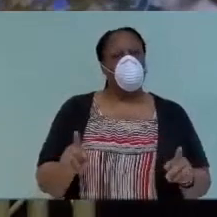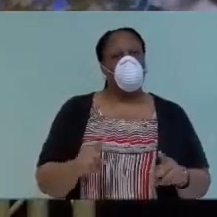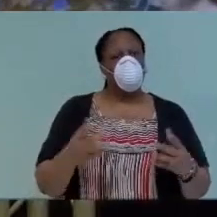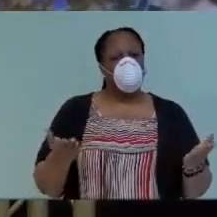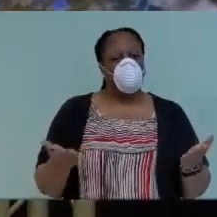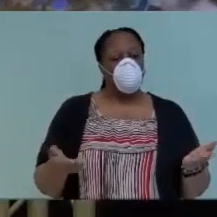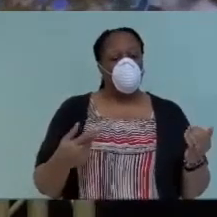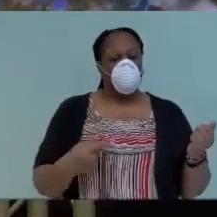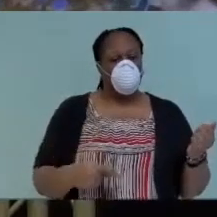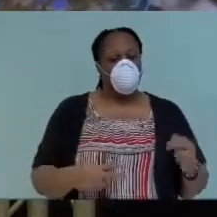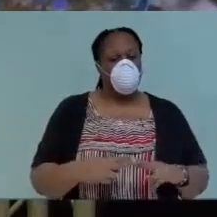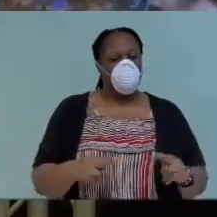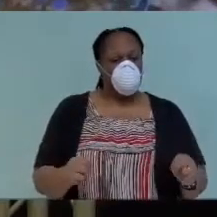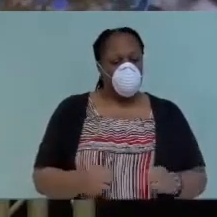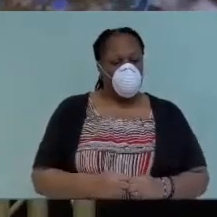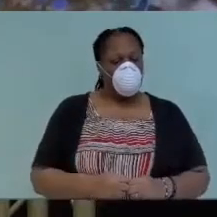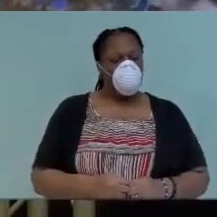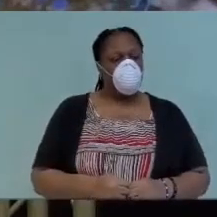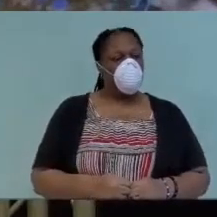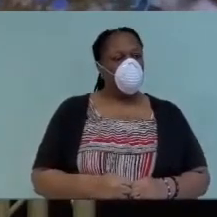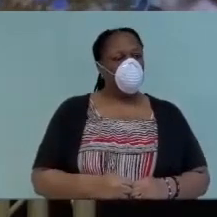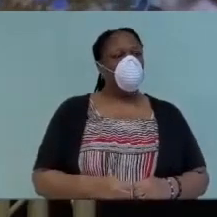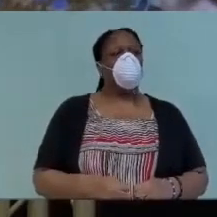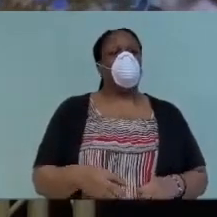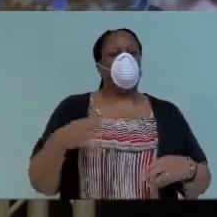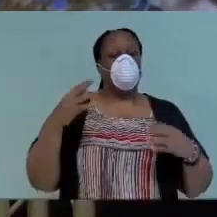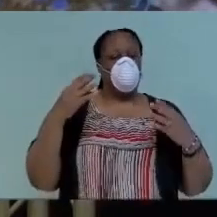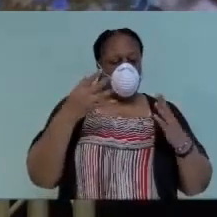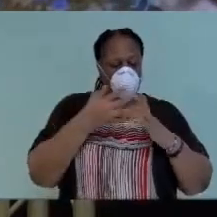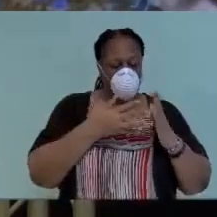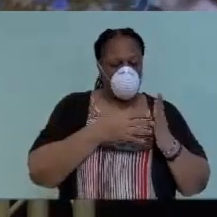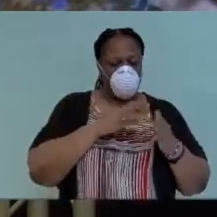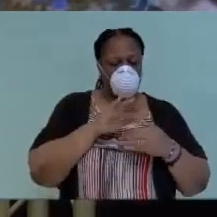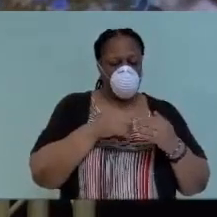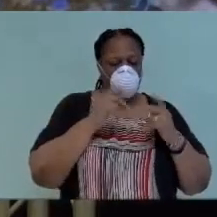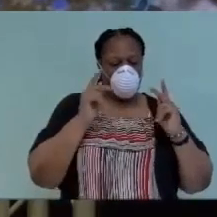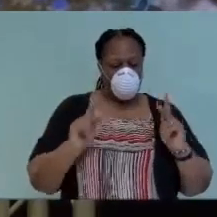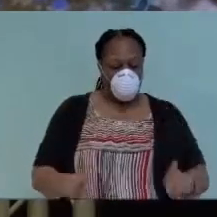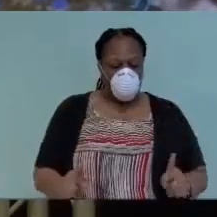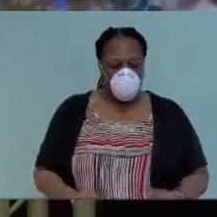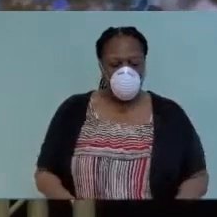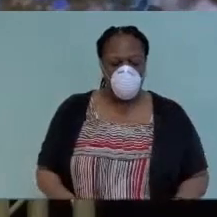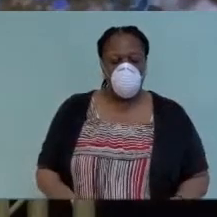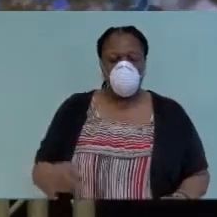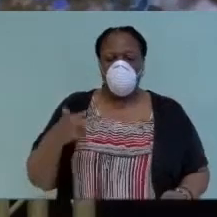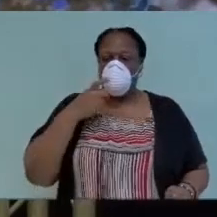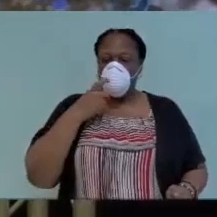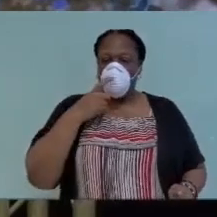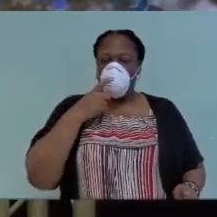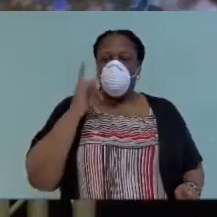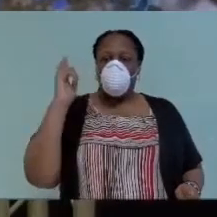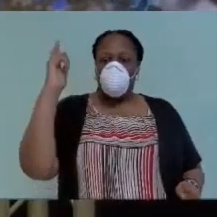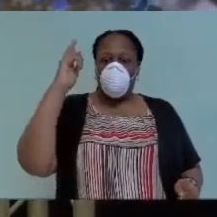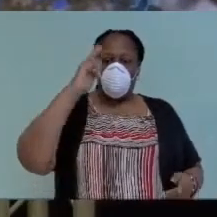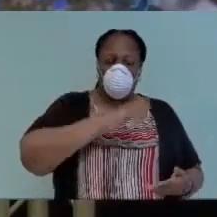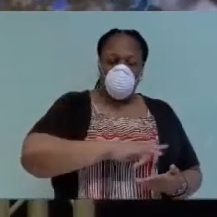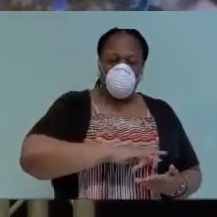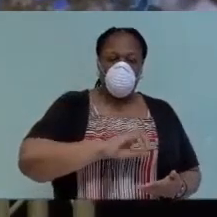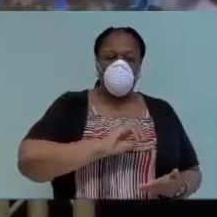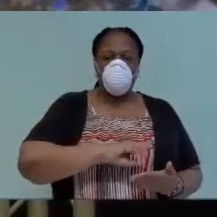federation, we have had a policy in place to test all suspected cases, be it from a history of travel or contact